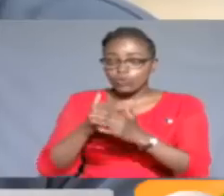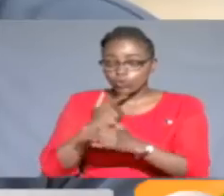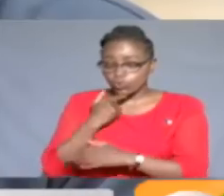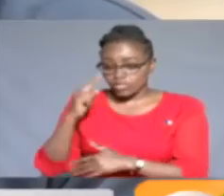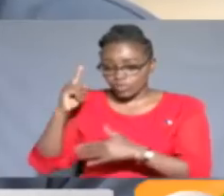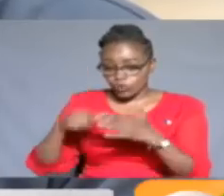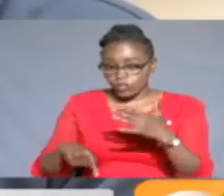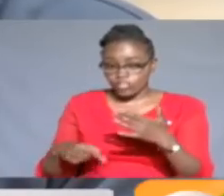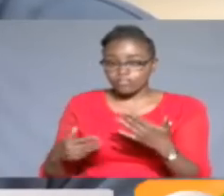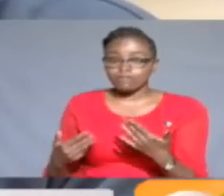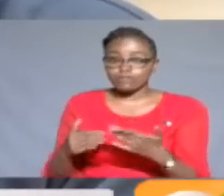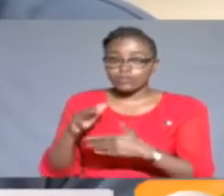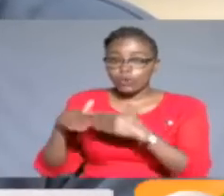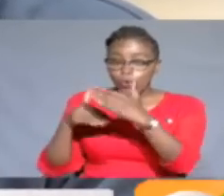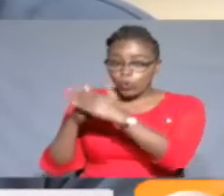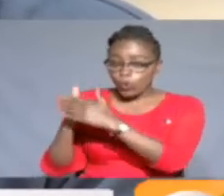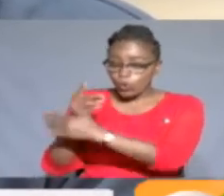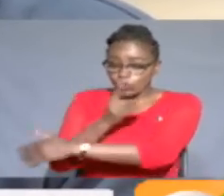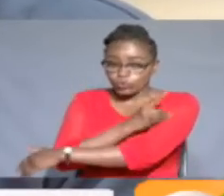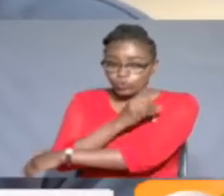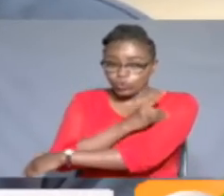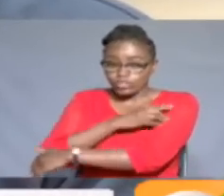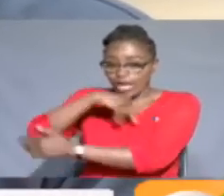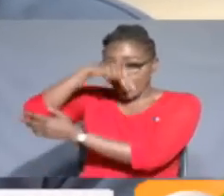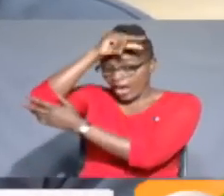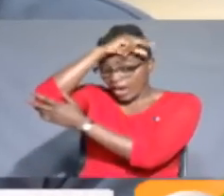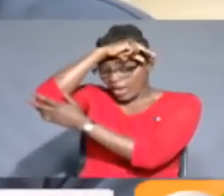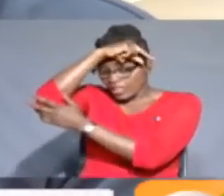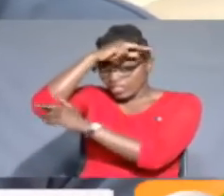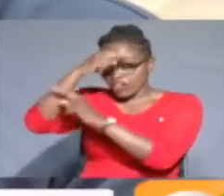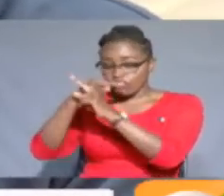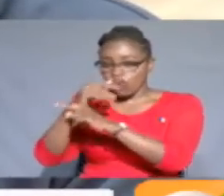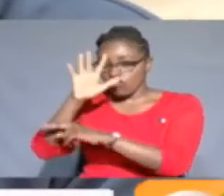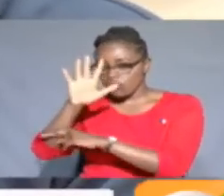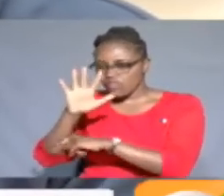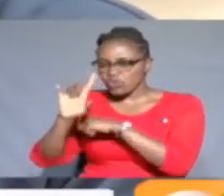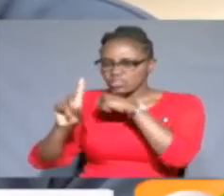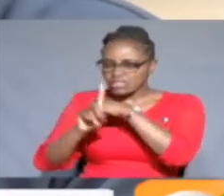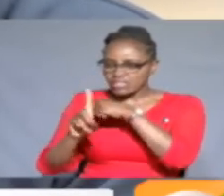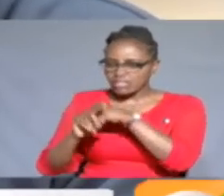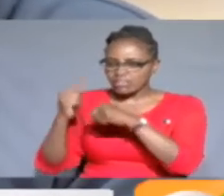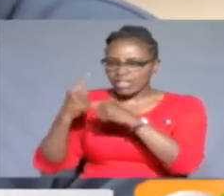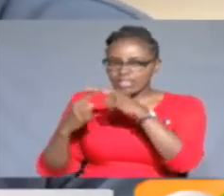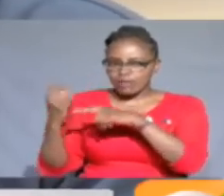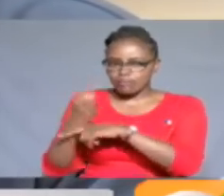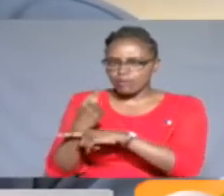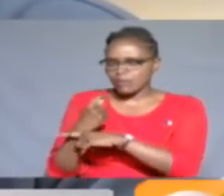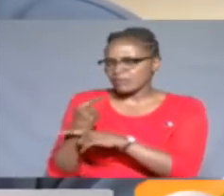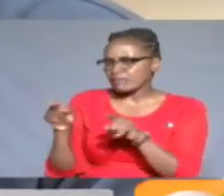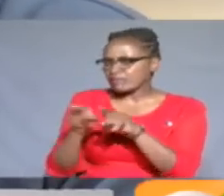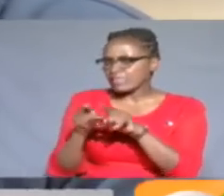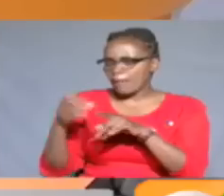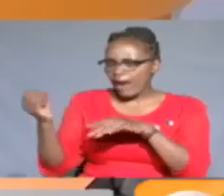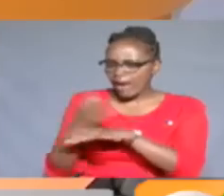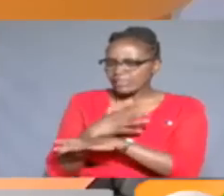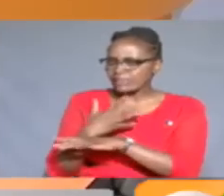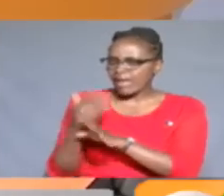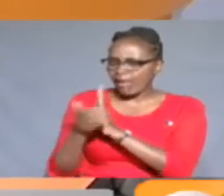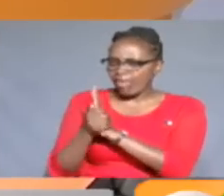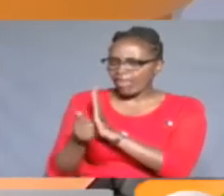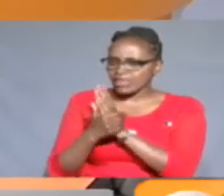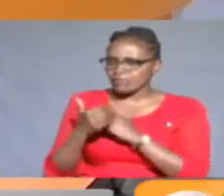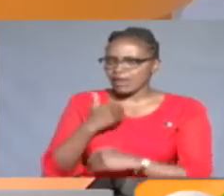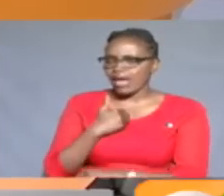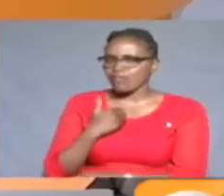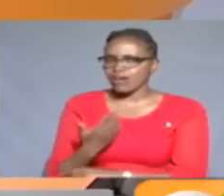that all the doctors who are graduating from fifth year or sixth year of training, they are cancer specialists. Why do I say that?